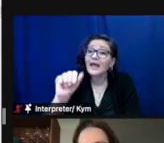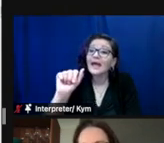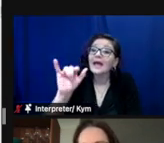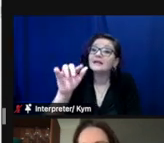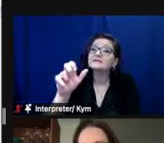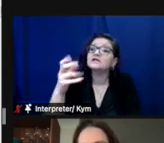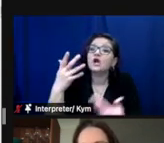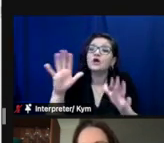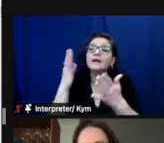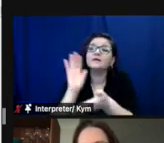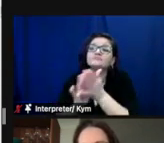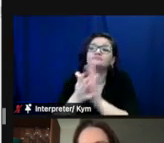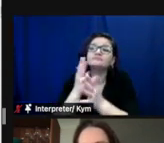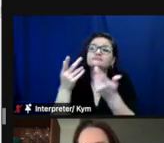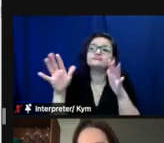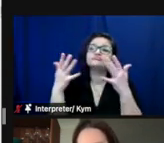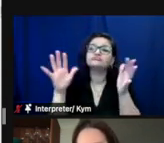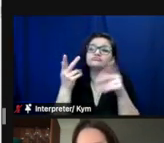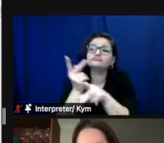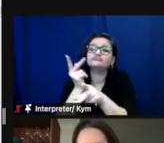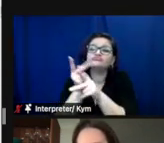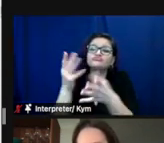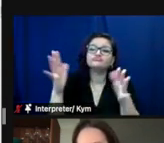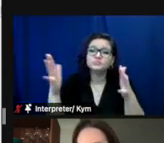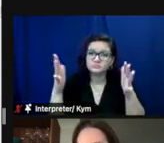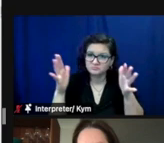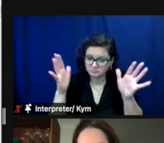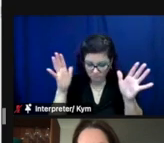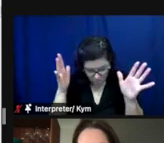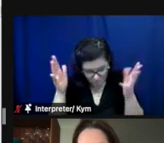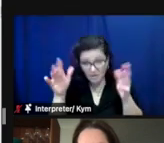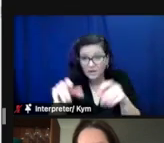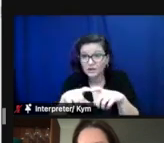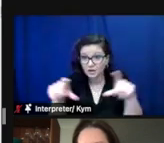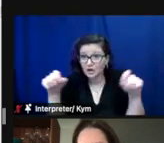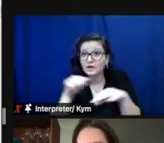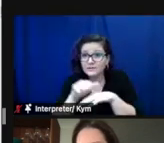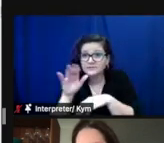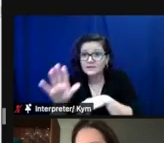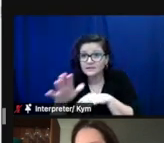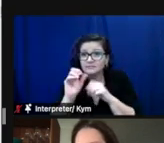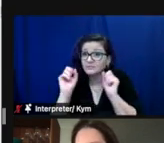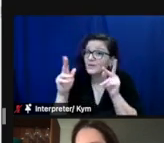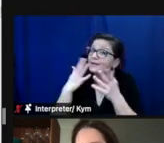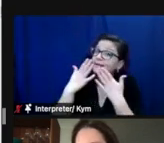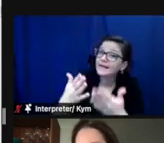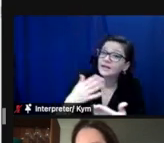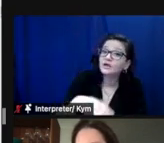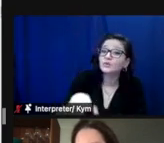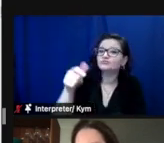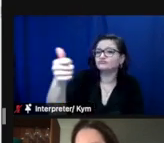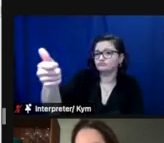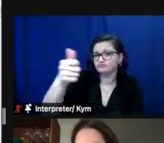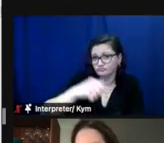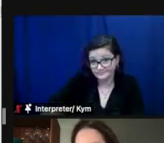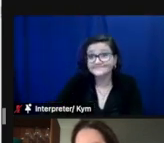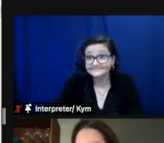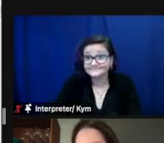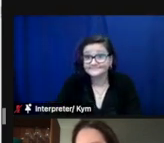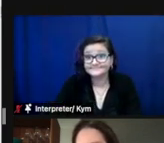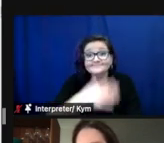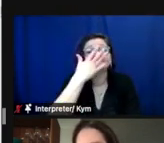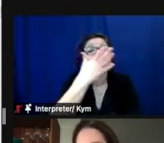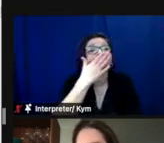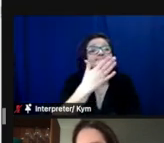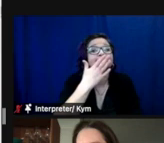that. That's all done. You had the card okay, I sent thank it. You. Okay? You're good. Thank you.